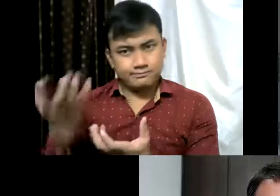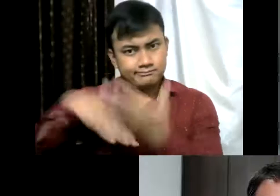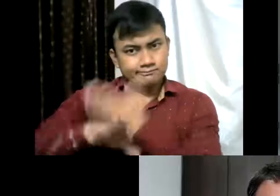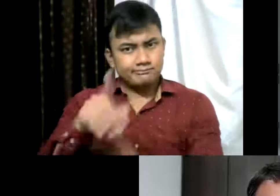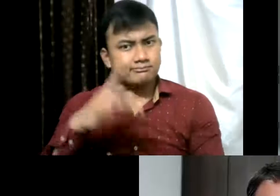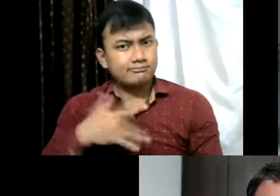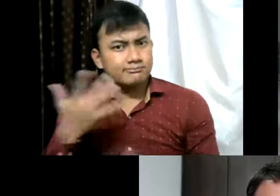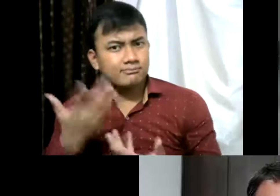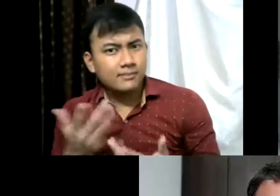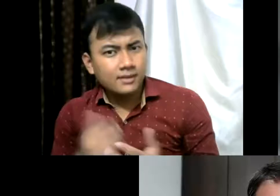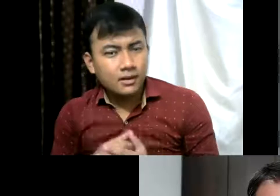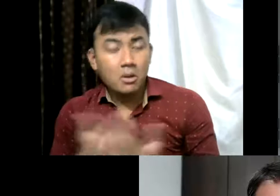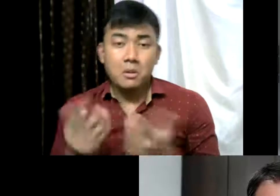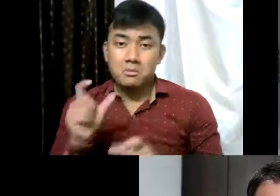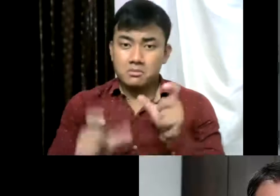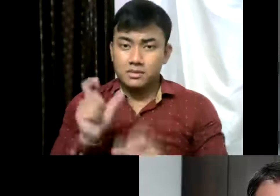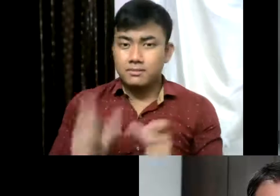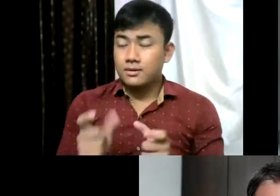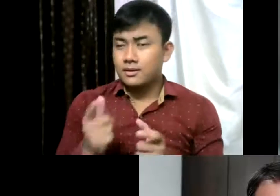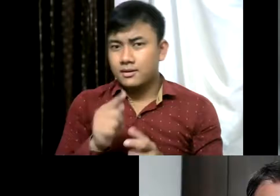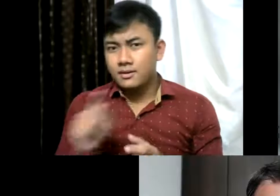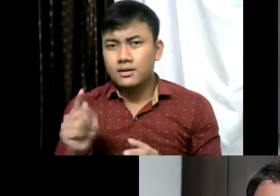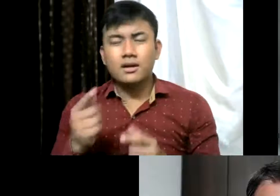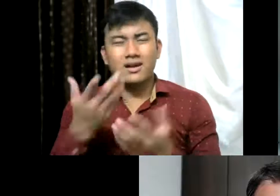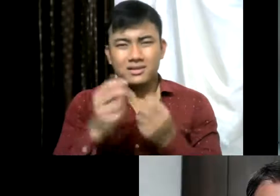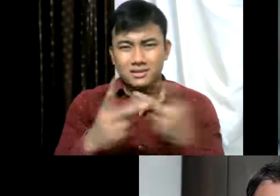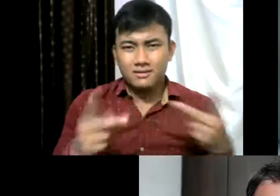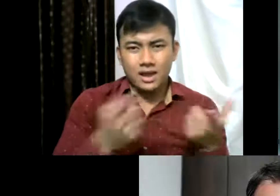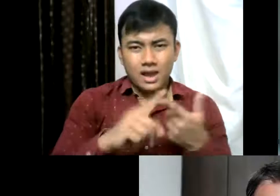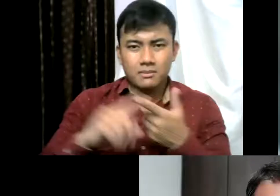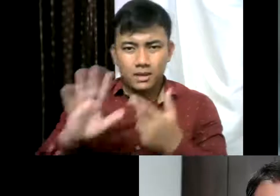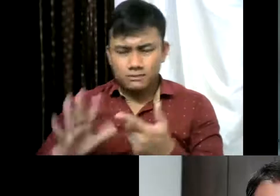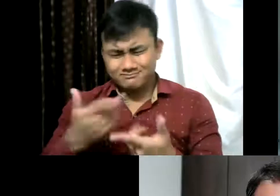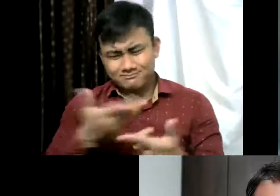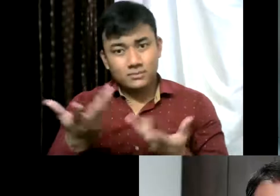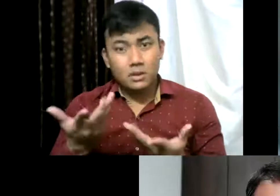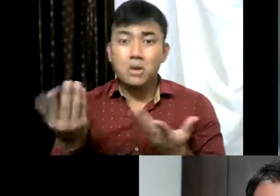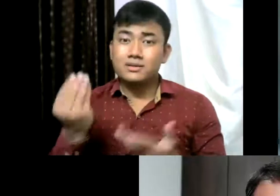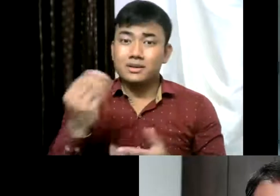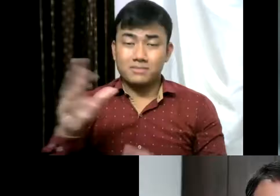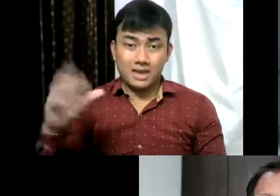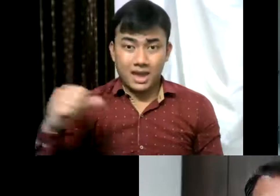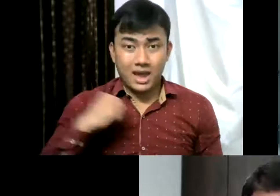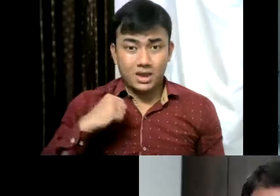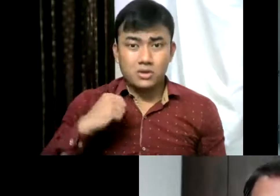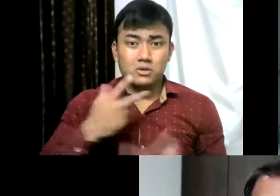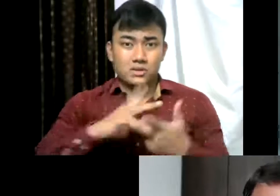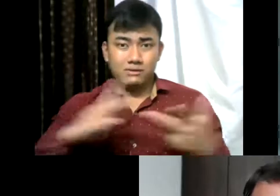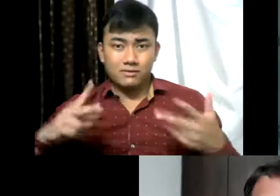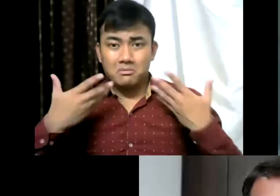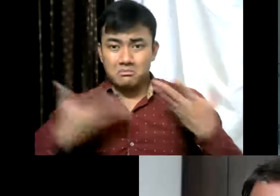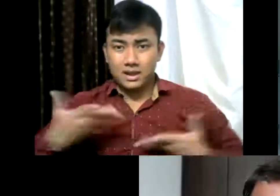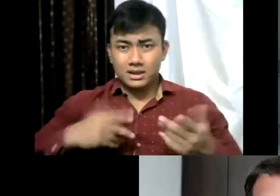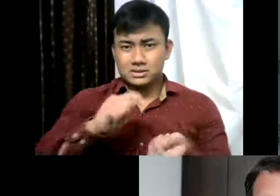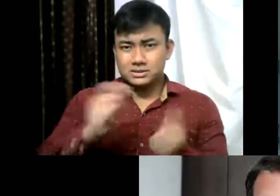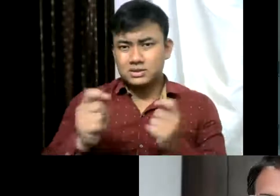apps? And what kinds of shifts do you think are occurring? Behavioral, attitudinal, bodily? Yeah, please share your